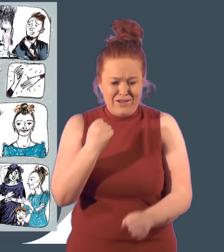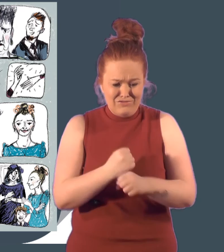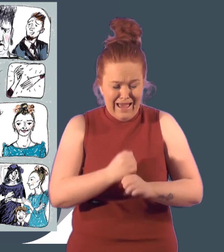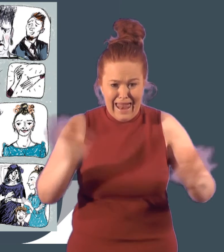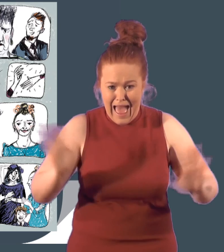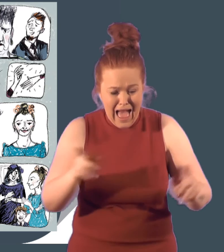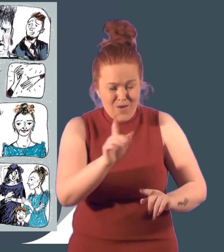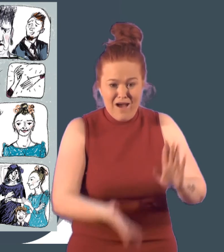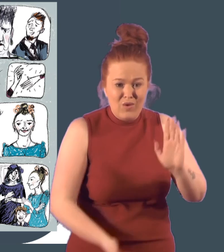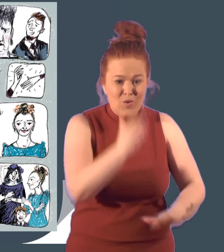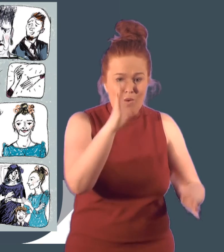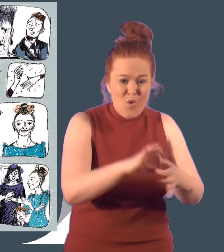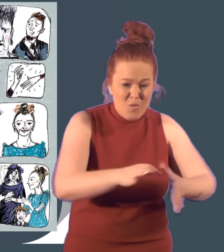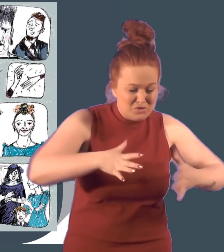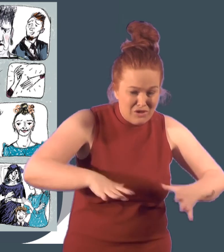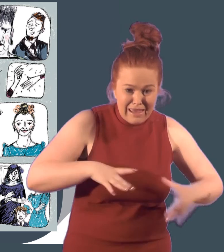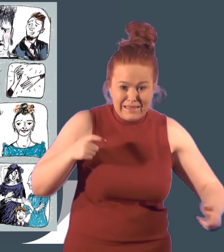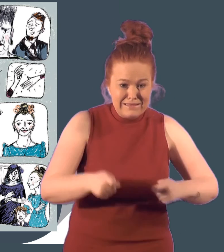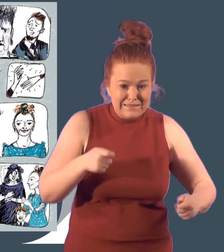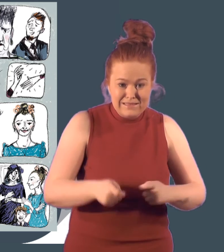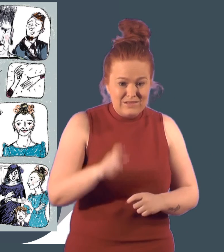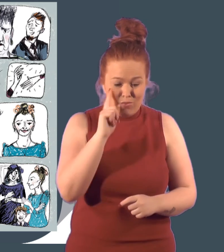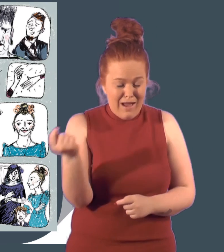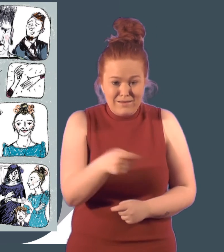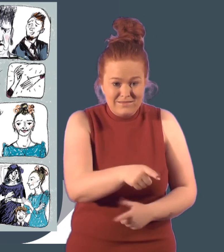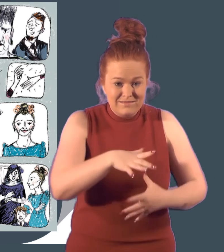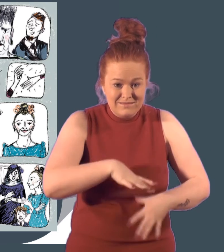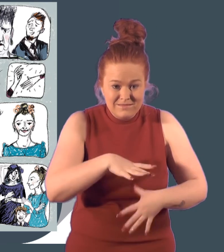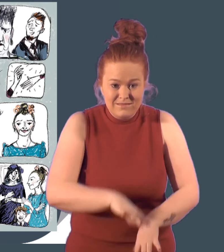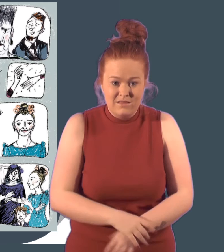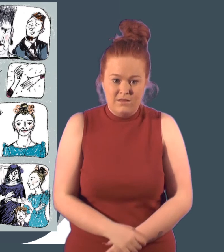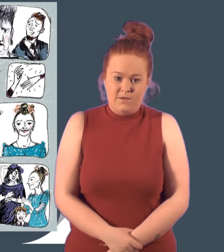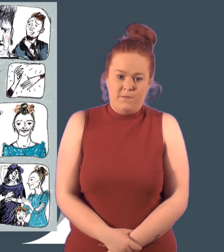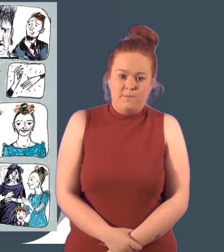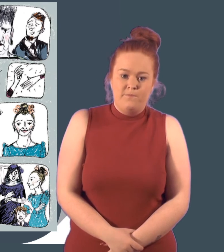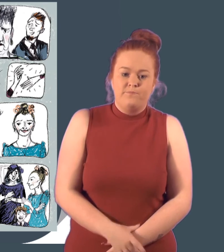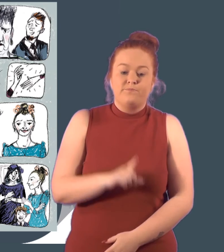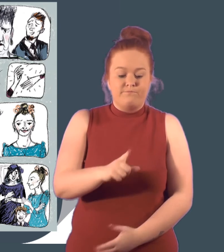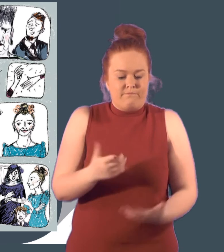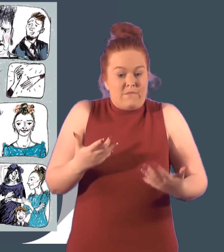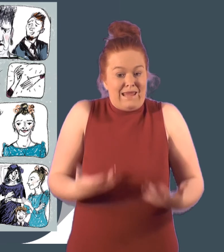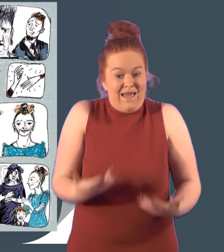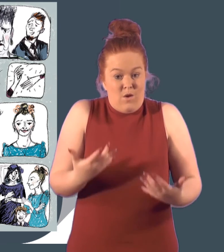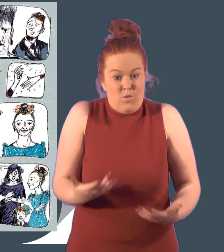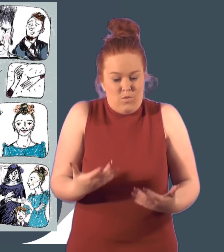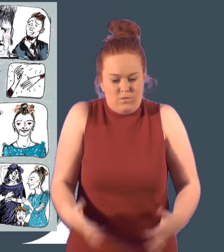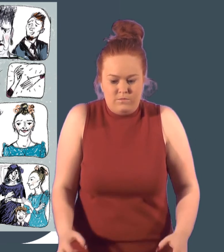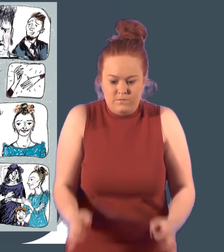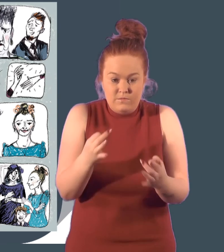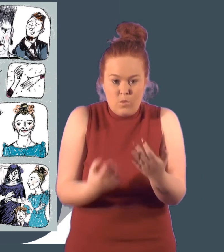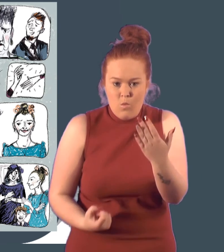you have to go home and change your clothes, and she won't. She wants to come along dressed as a superhero. So we're going to find